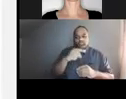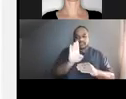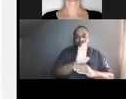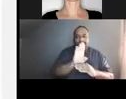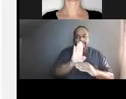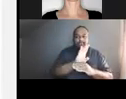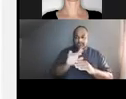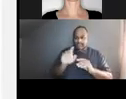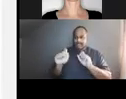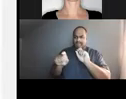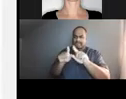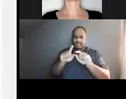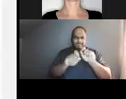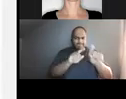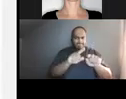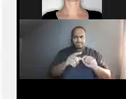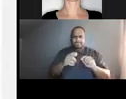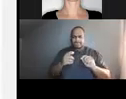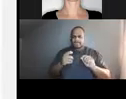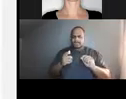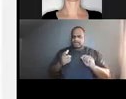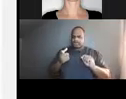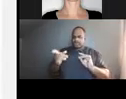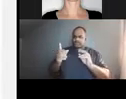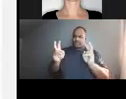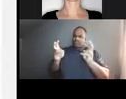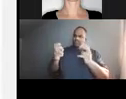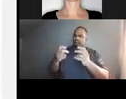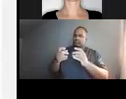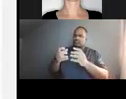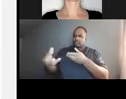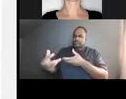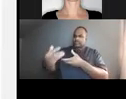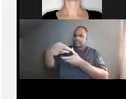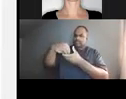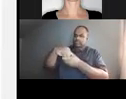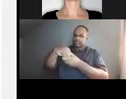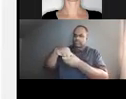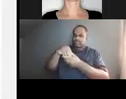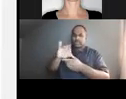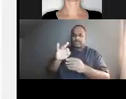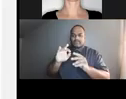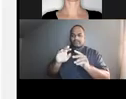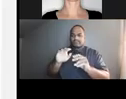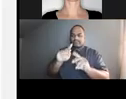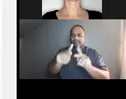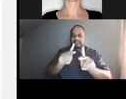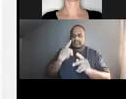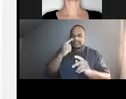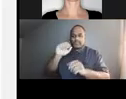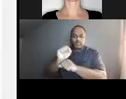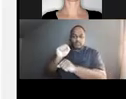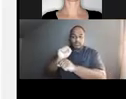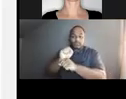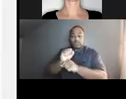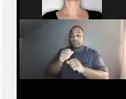asking them about the issues related to inclusive employment, so to say. First of all, we focus on people